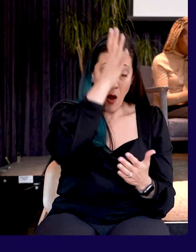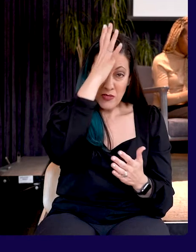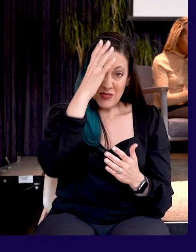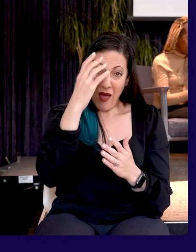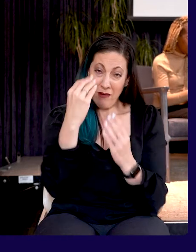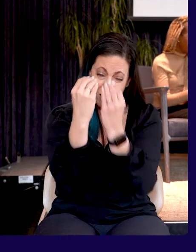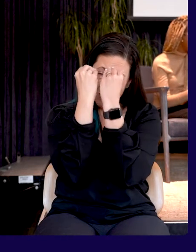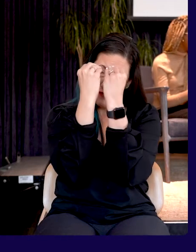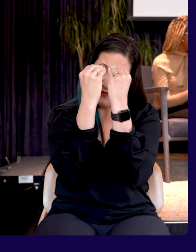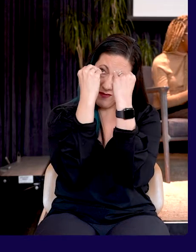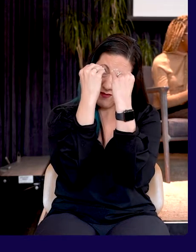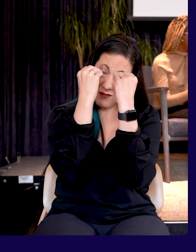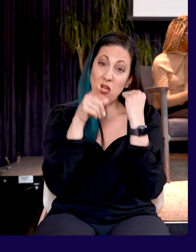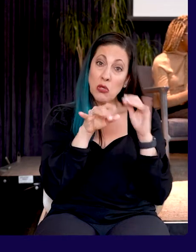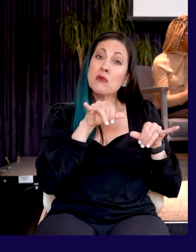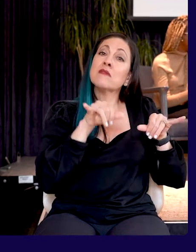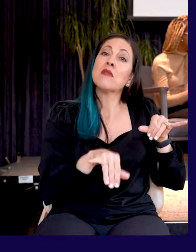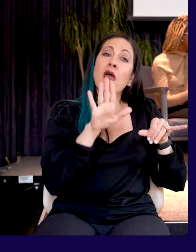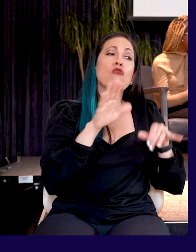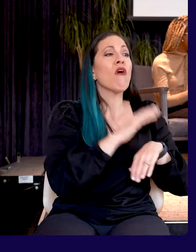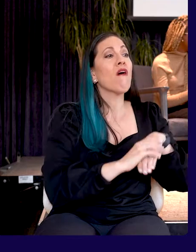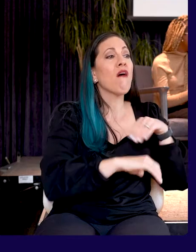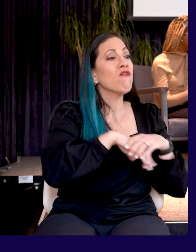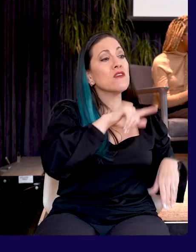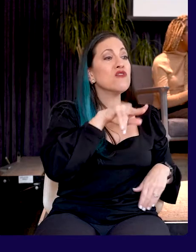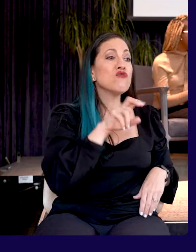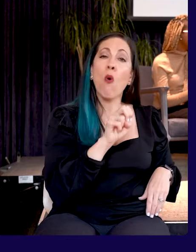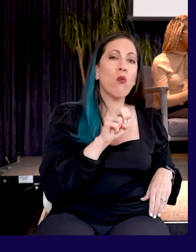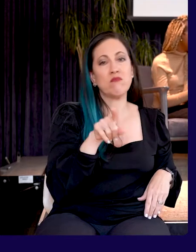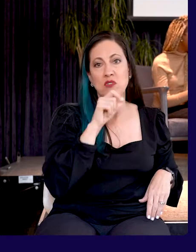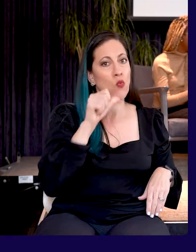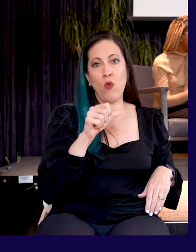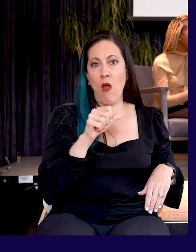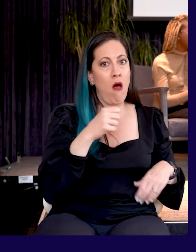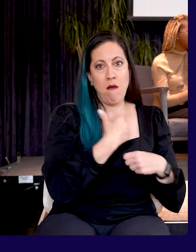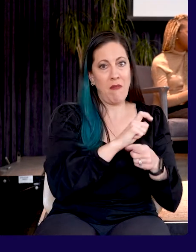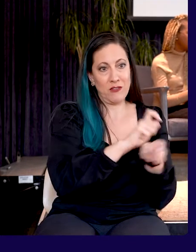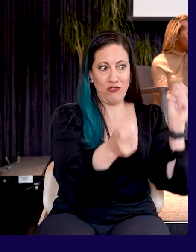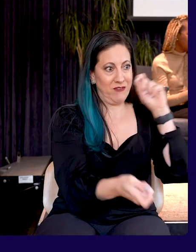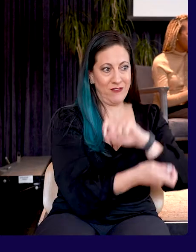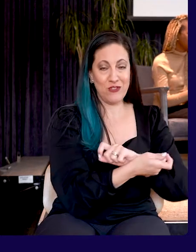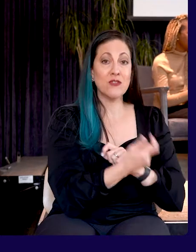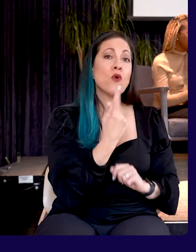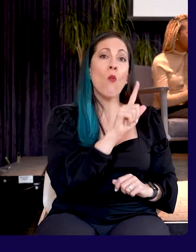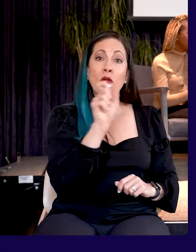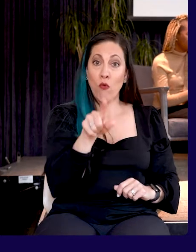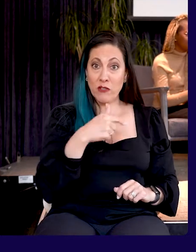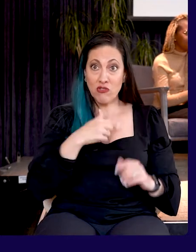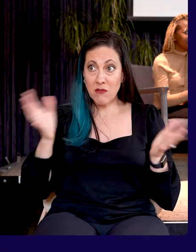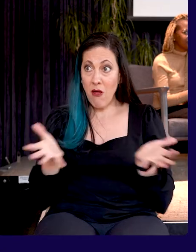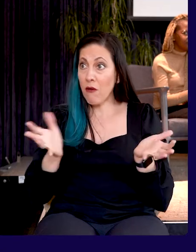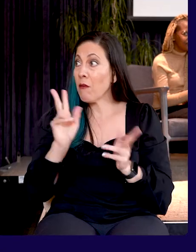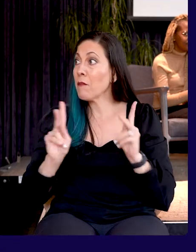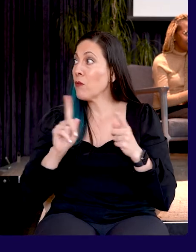that if you're in your comfort zone, Tiffany, you are likely not going to create any kind of breakthrough. And so the one question that I would really